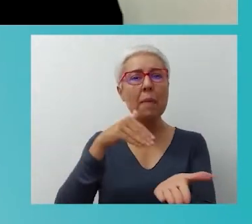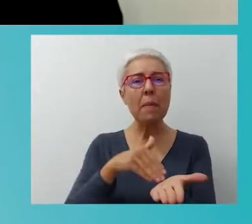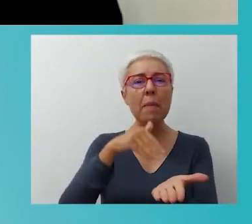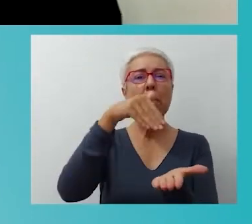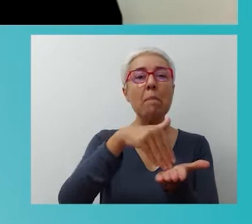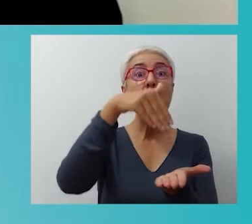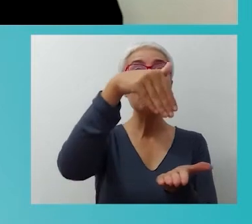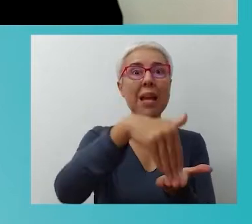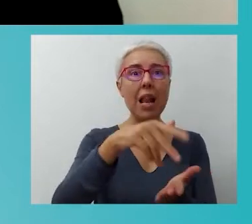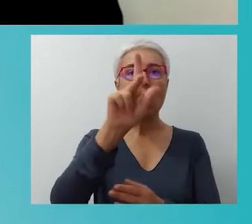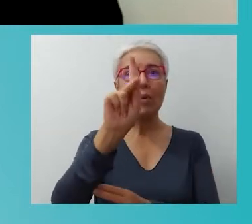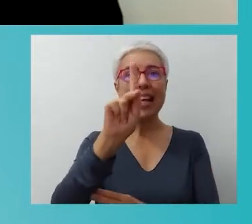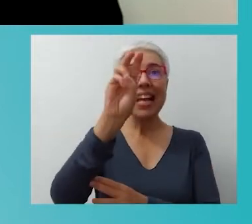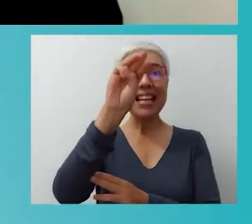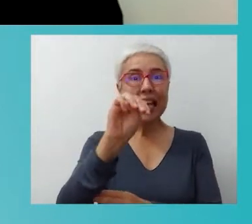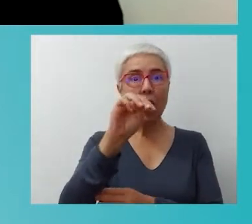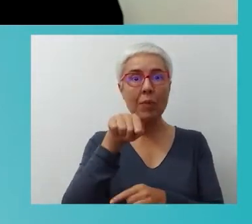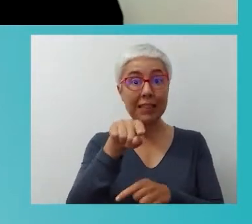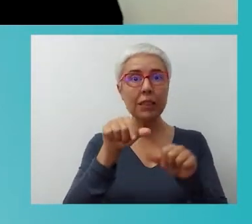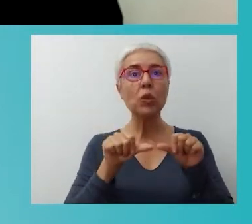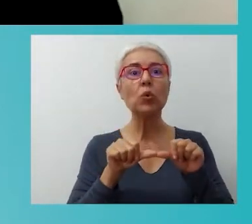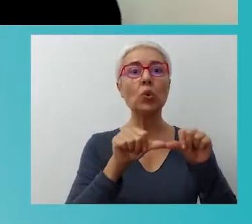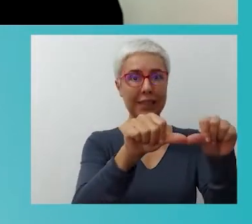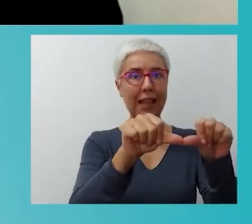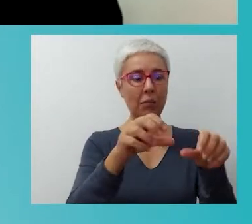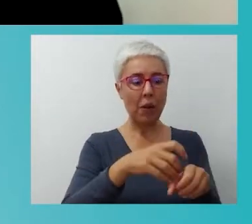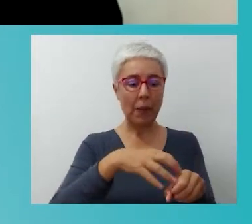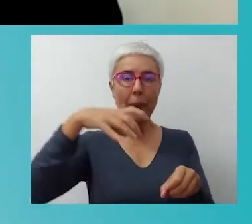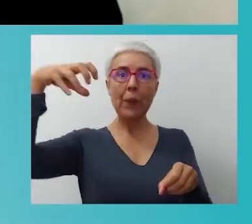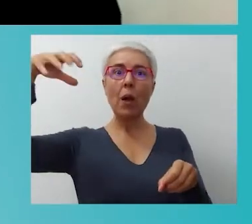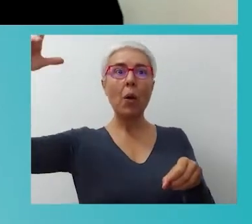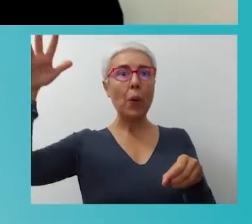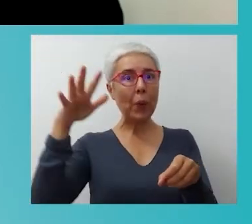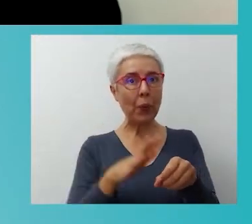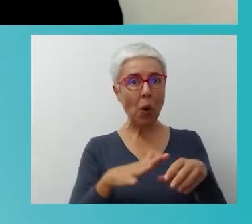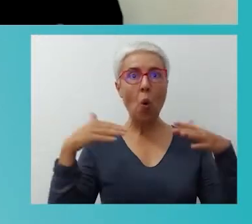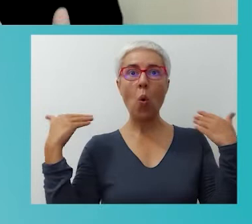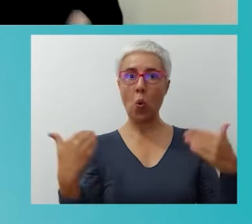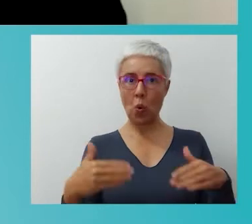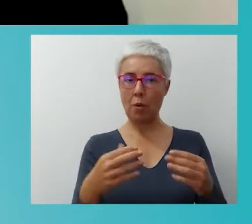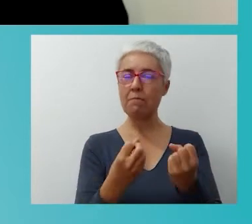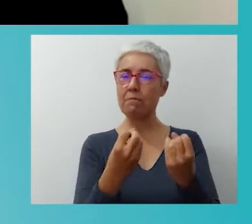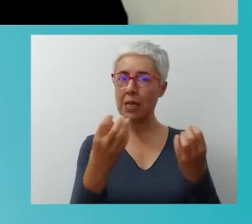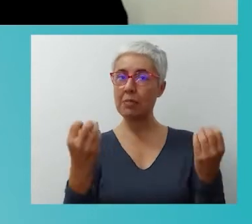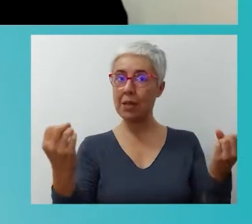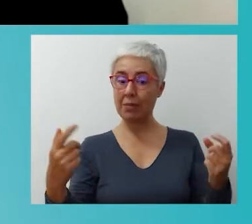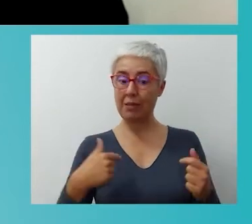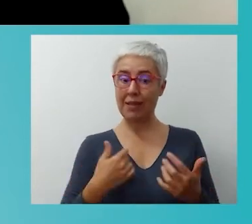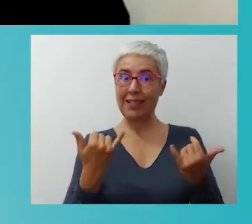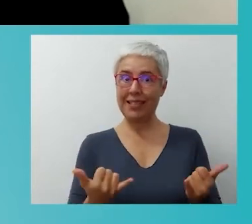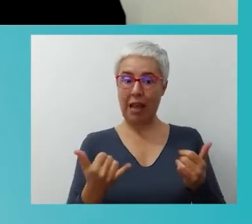of sustainable kilometers, saving more than 3,000 tons of CO2 emissions. We are global from the